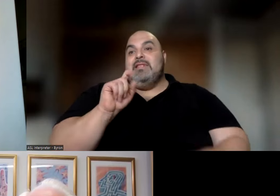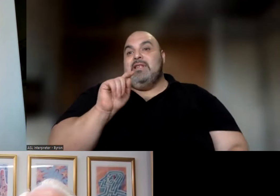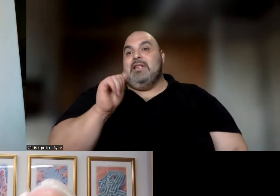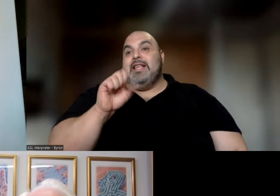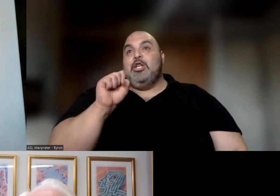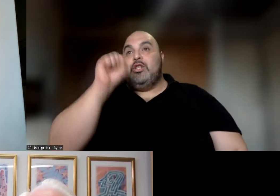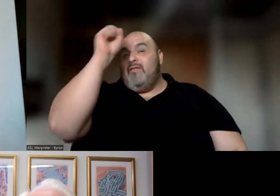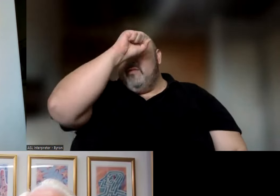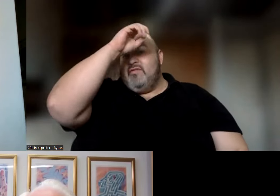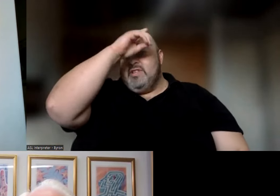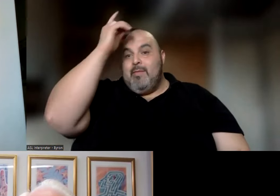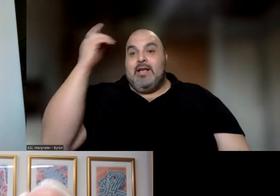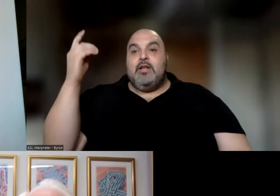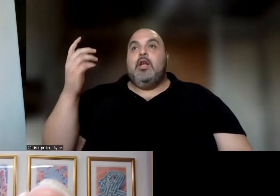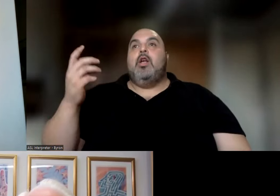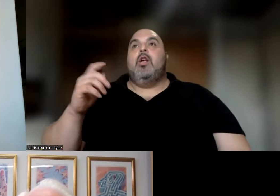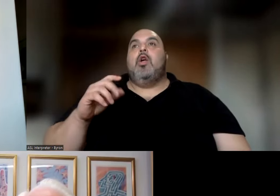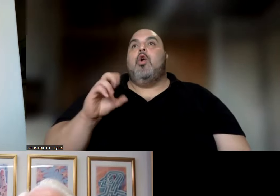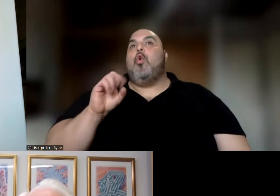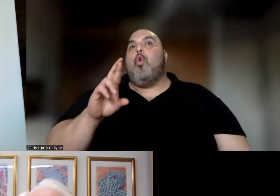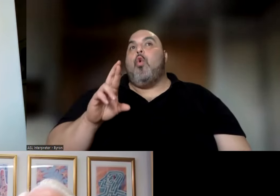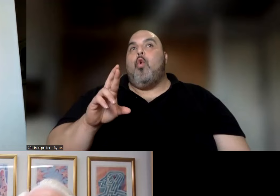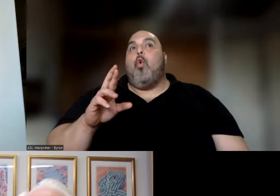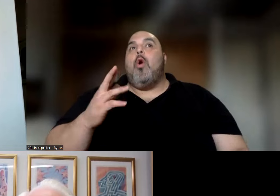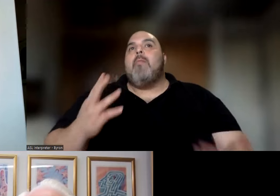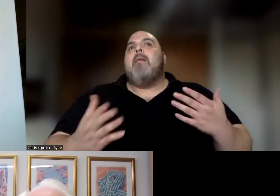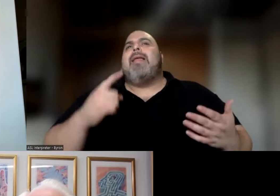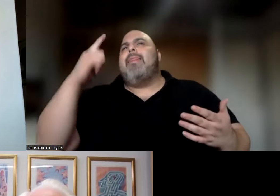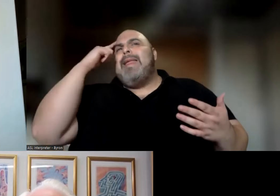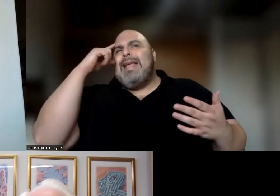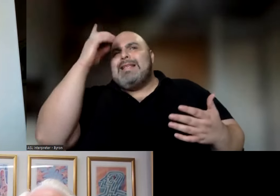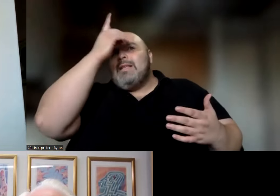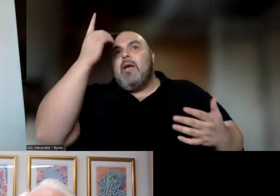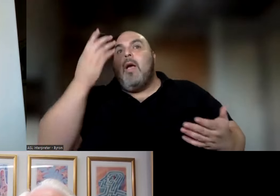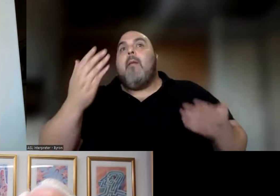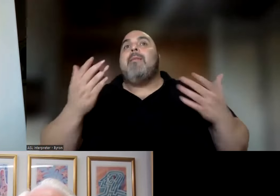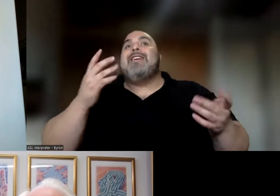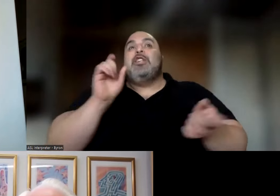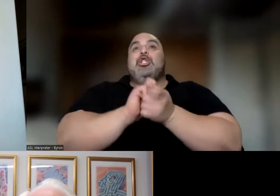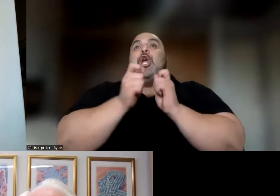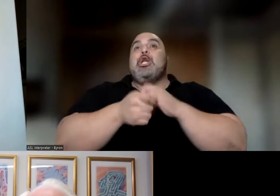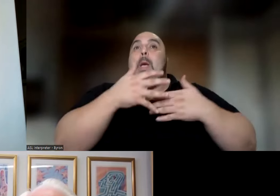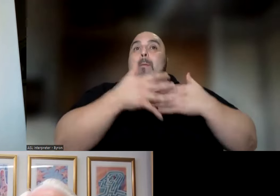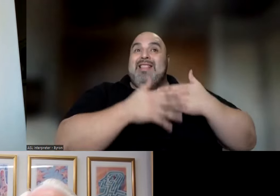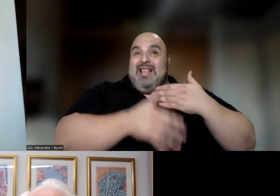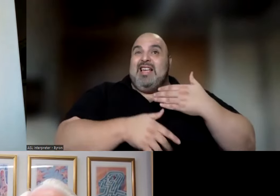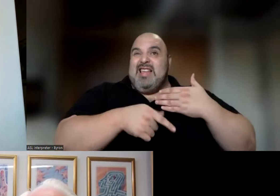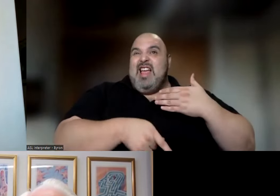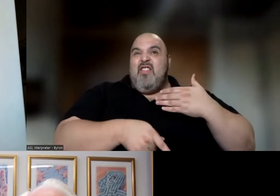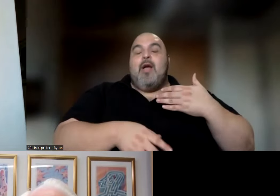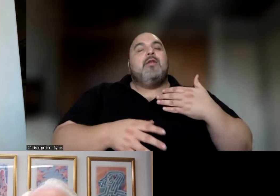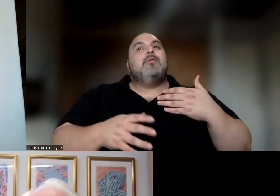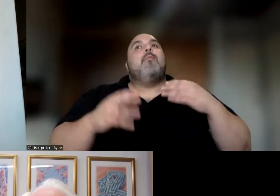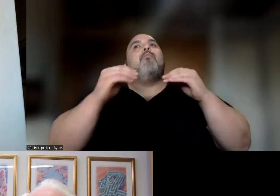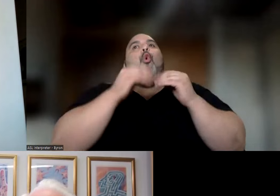dementia or preceding dementia, there can be changes in blood biomarkers that might be much more informative than brain scans. So